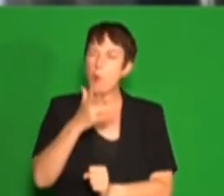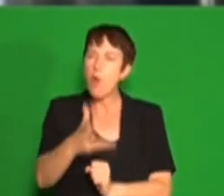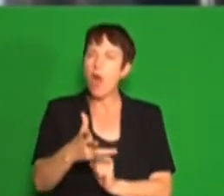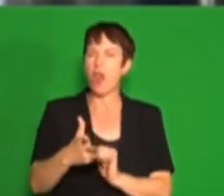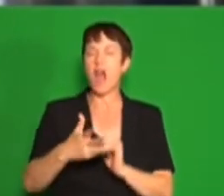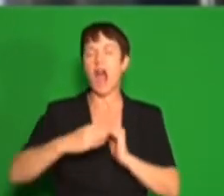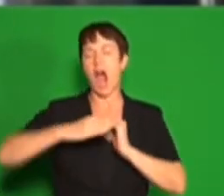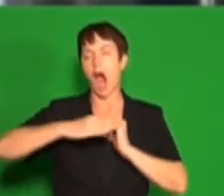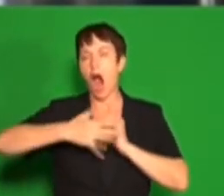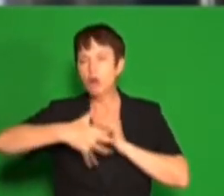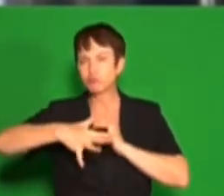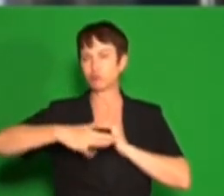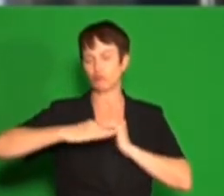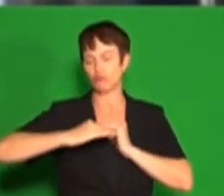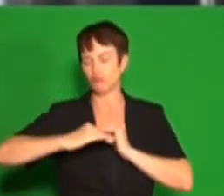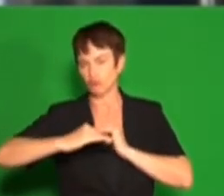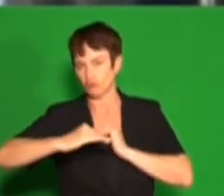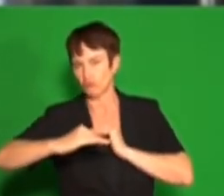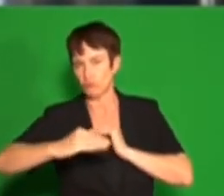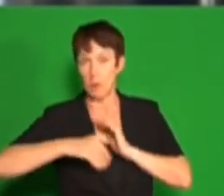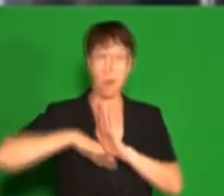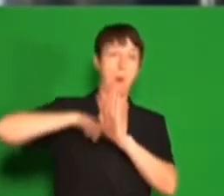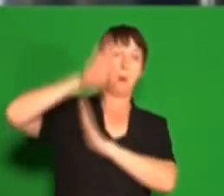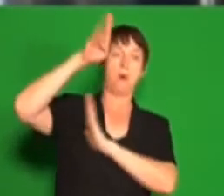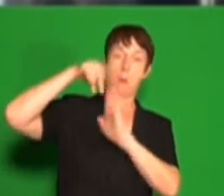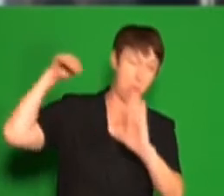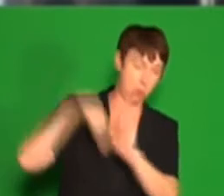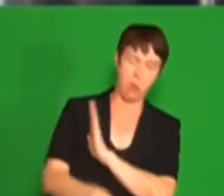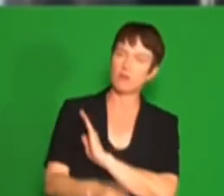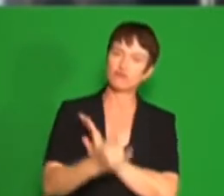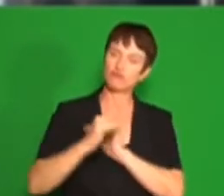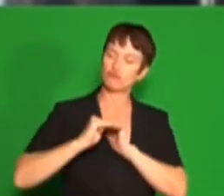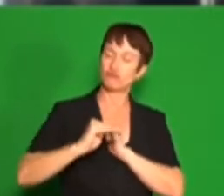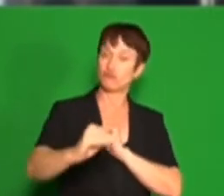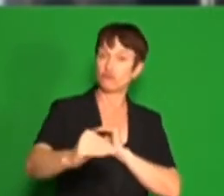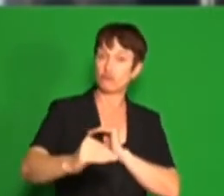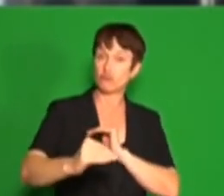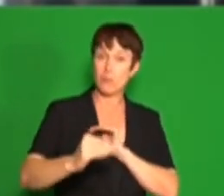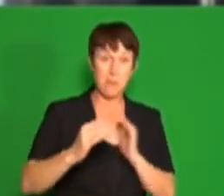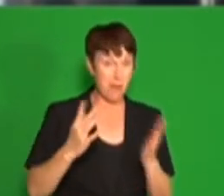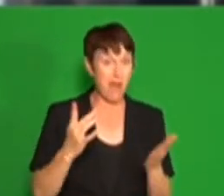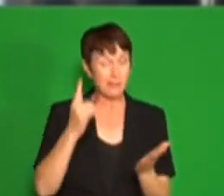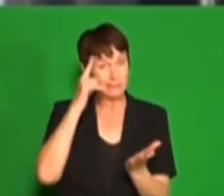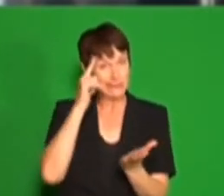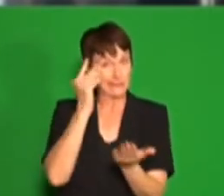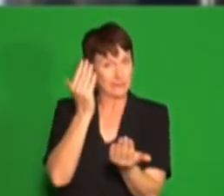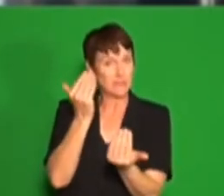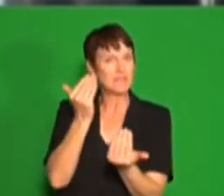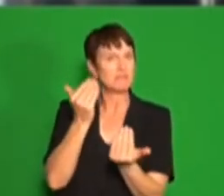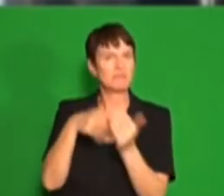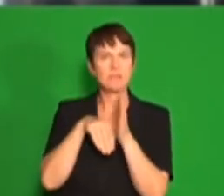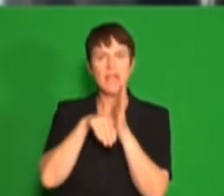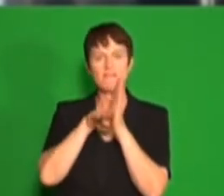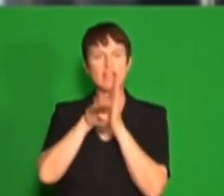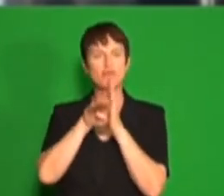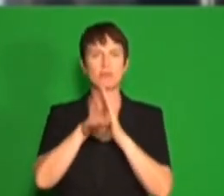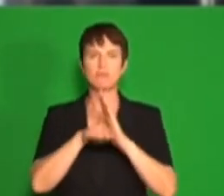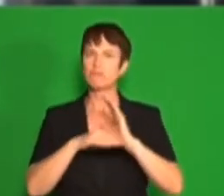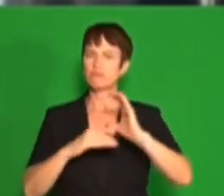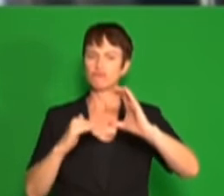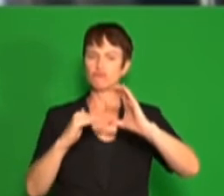Unless risks outlined earlier materialize, inflation is expected to be well contained in